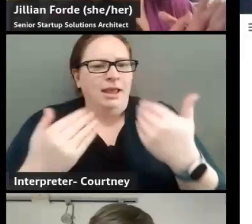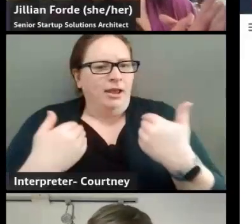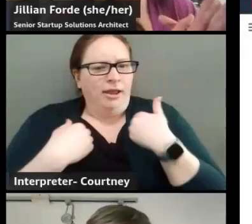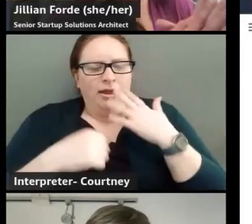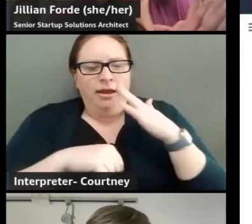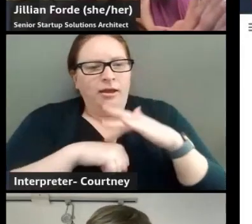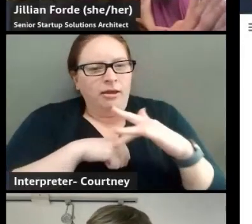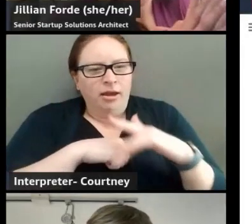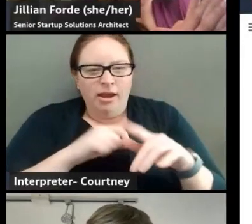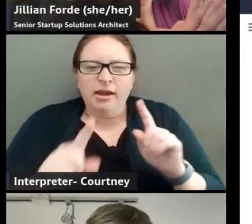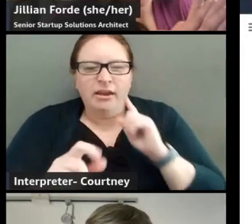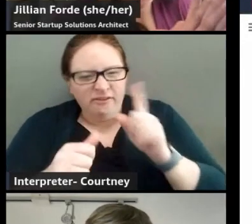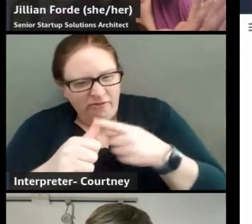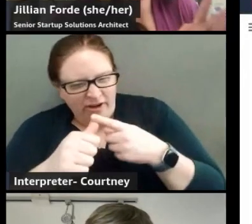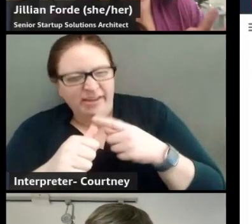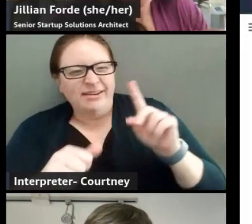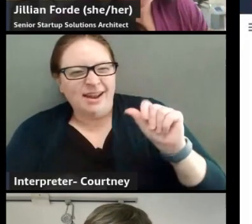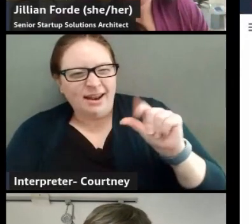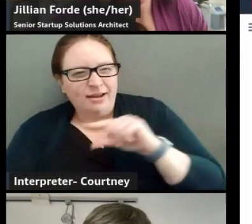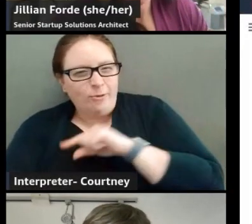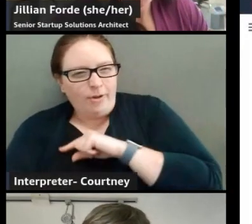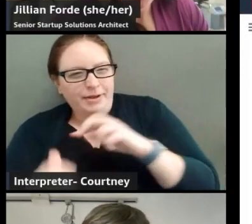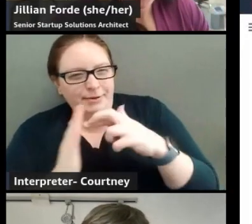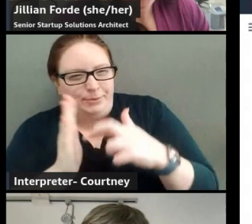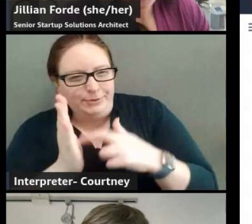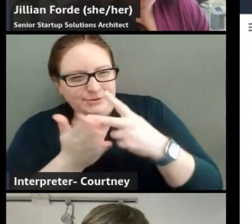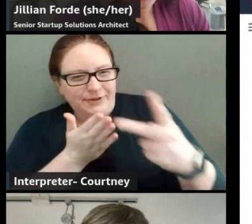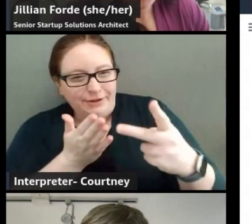thing is data quality rules fail. So now I can see in this